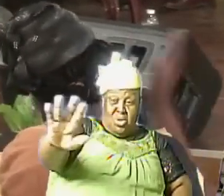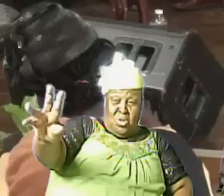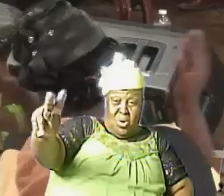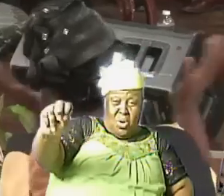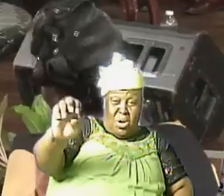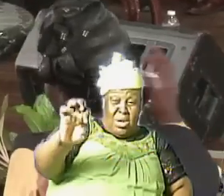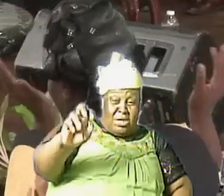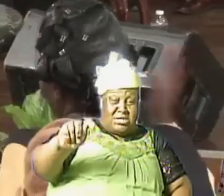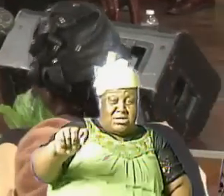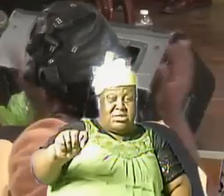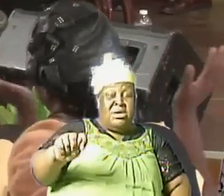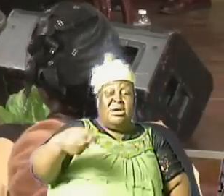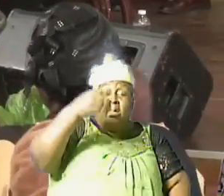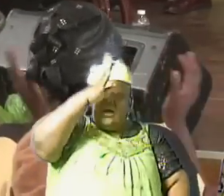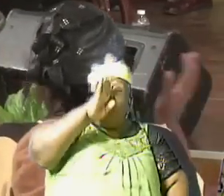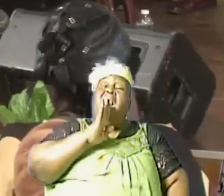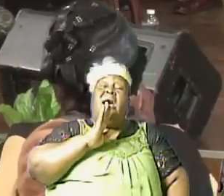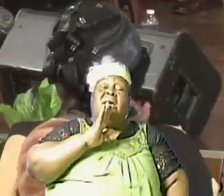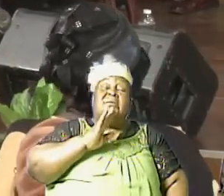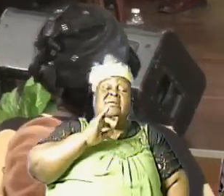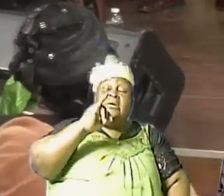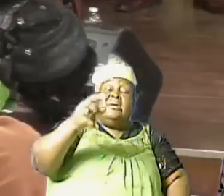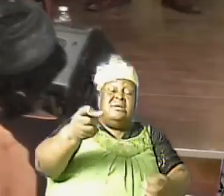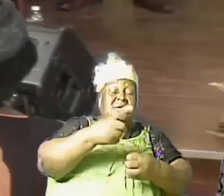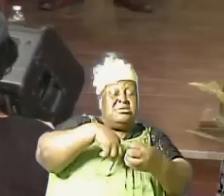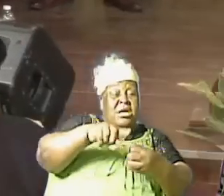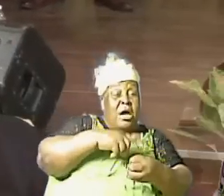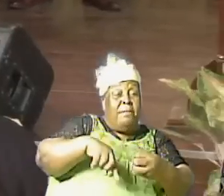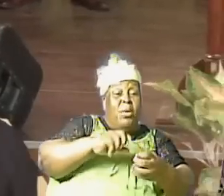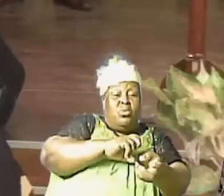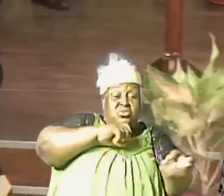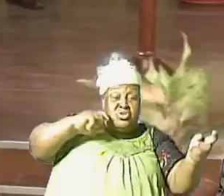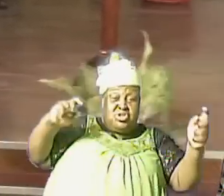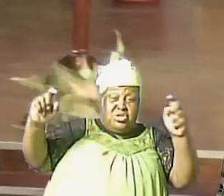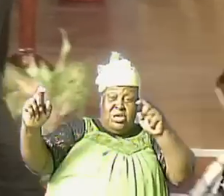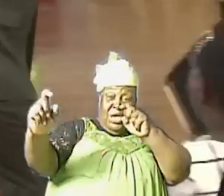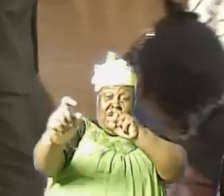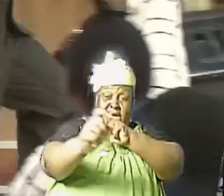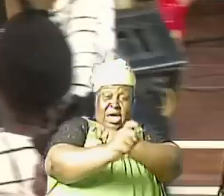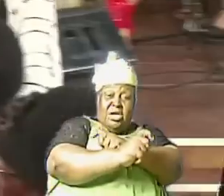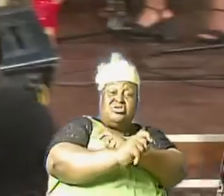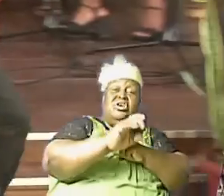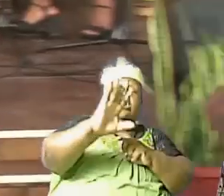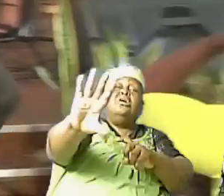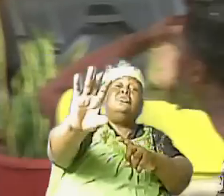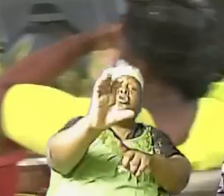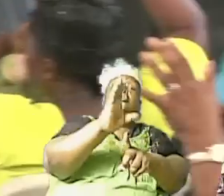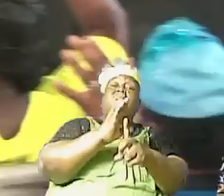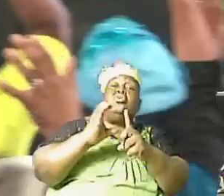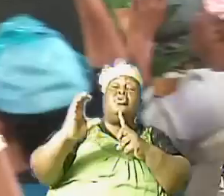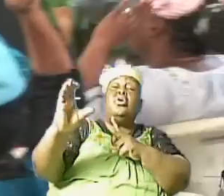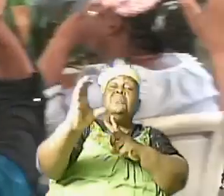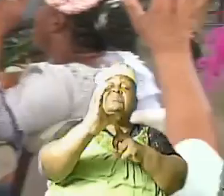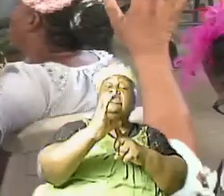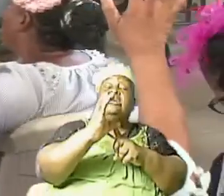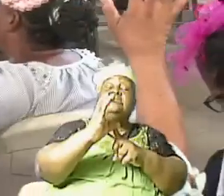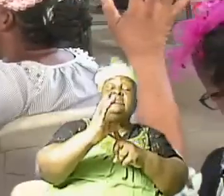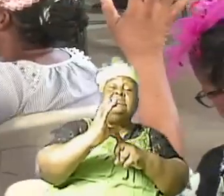net, because God is about to change your